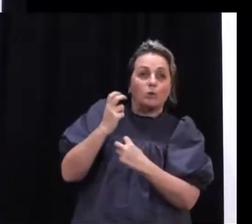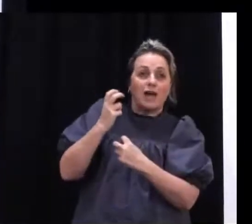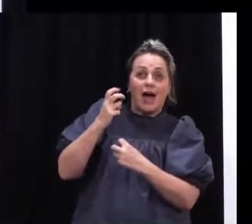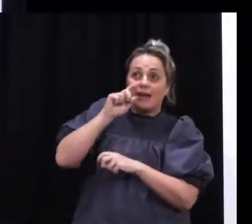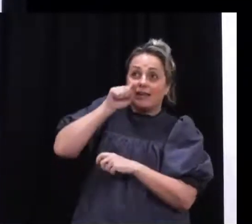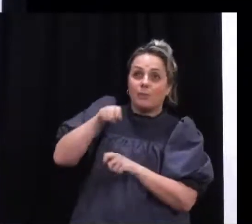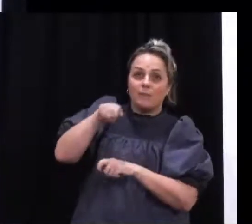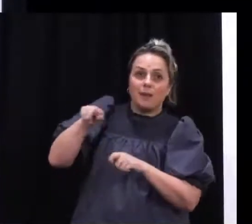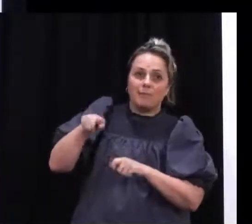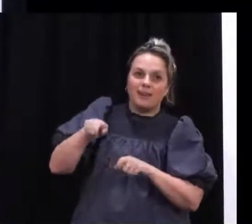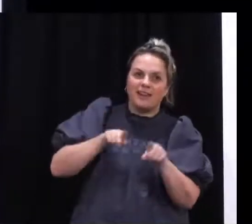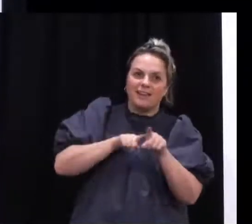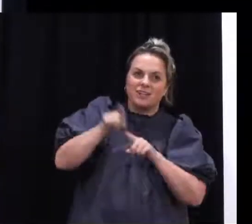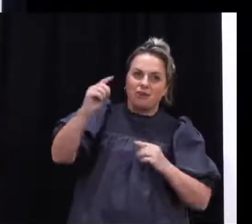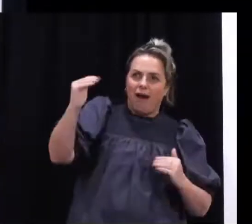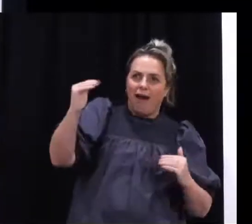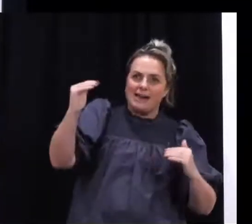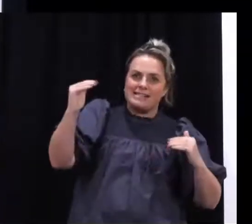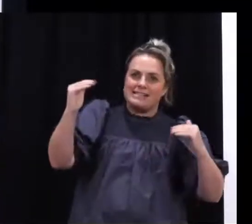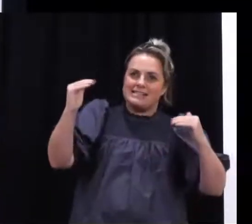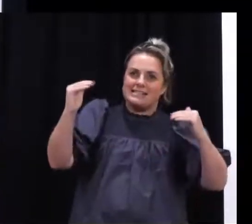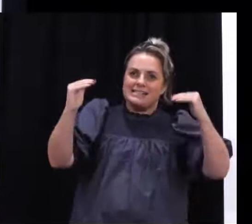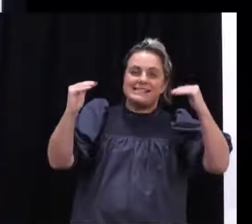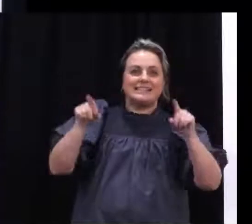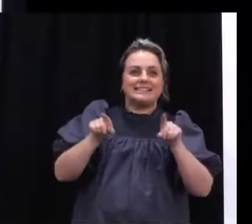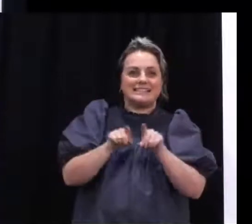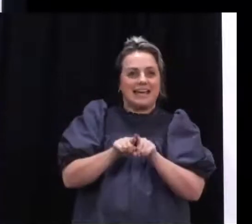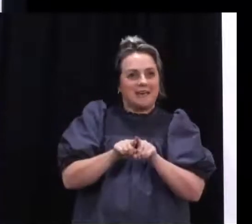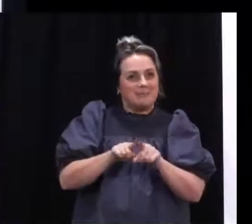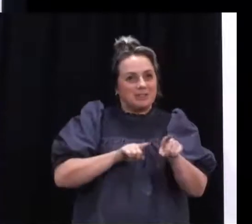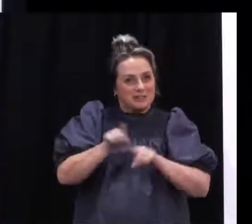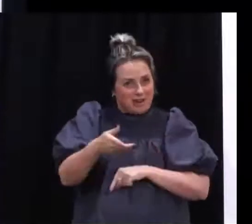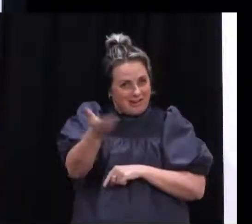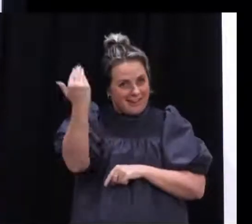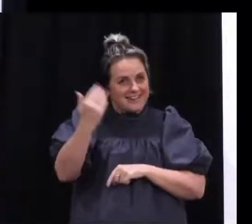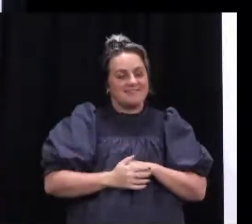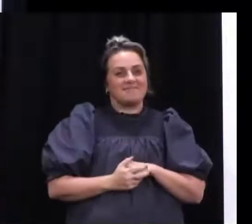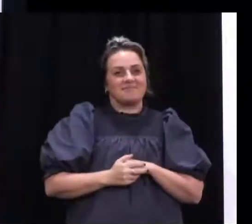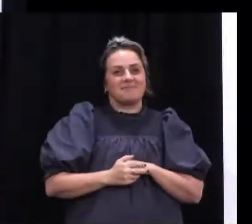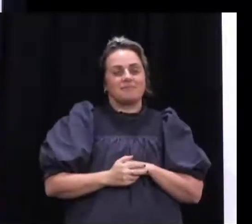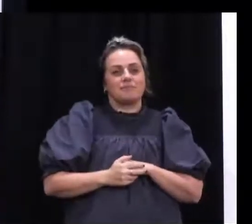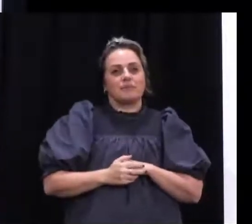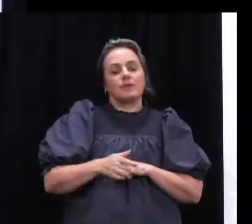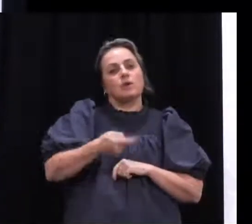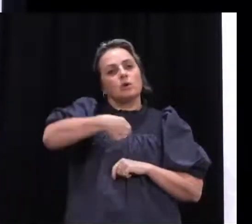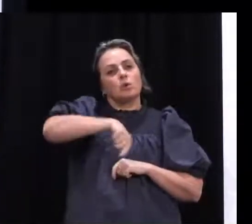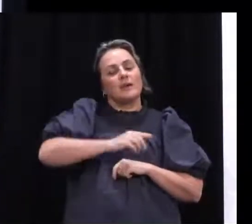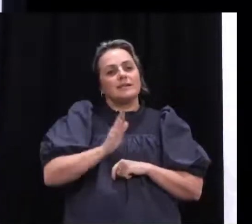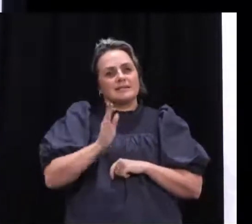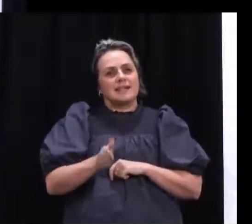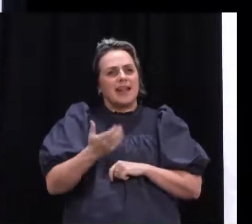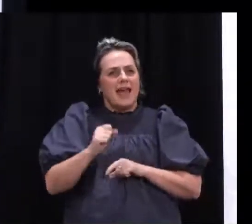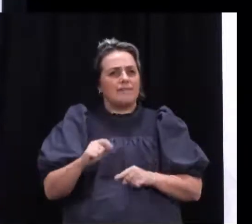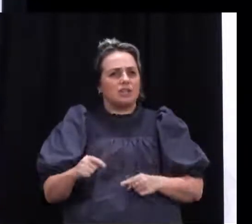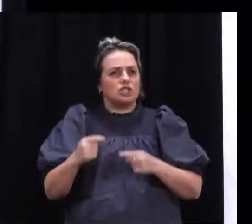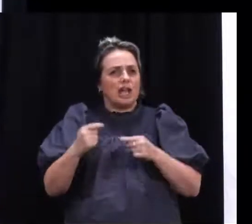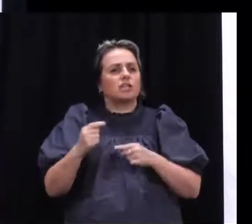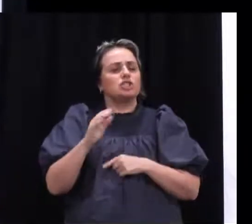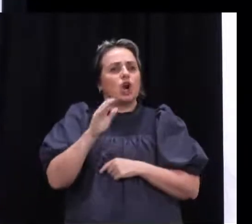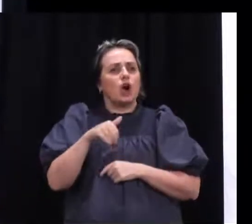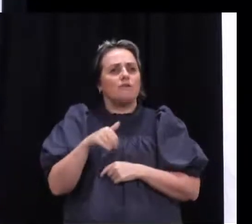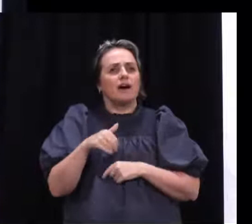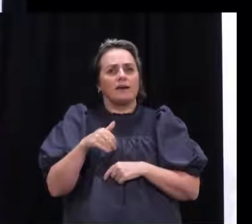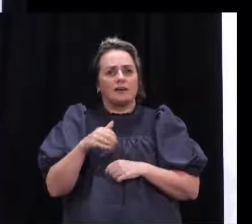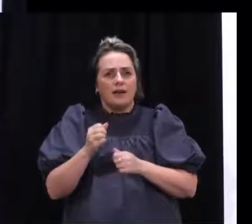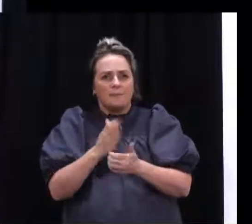your vaccinations at least the equivalent rate of that. We do still have a challenge around ethnicity and around